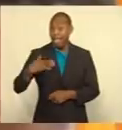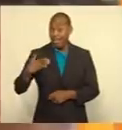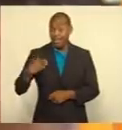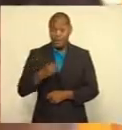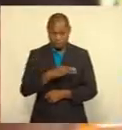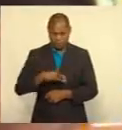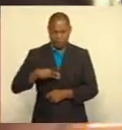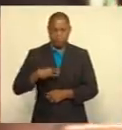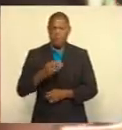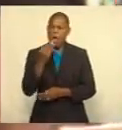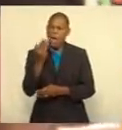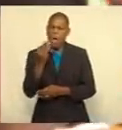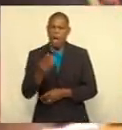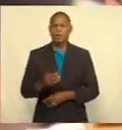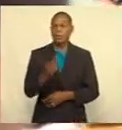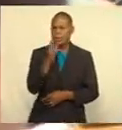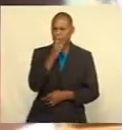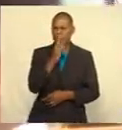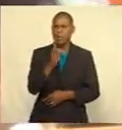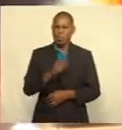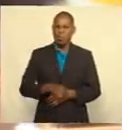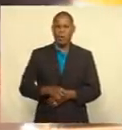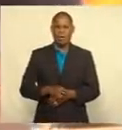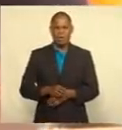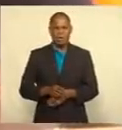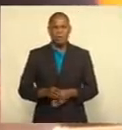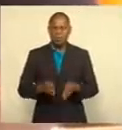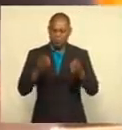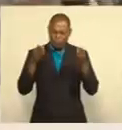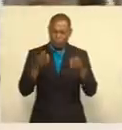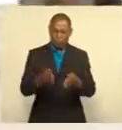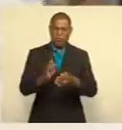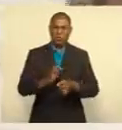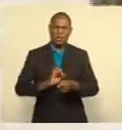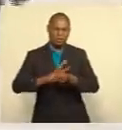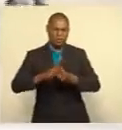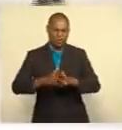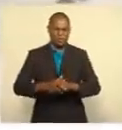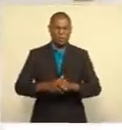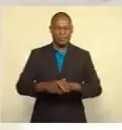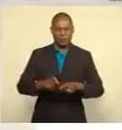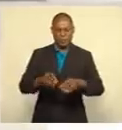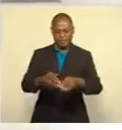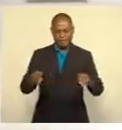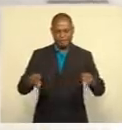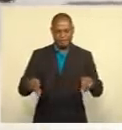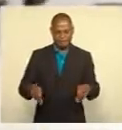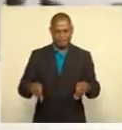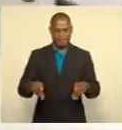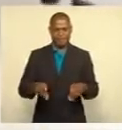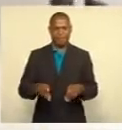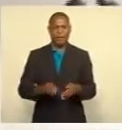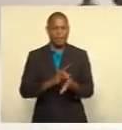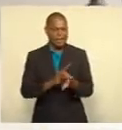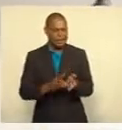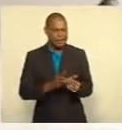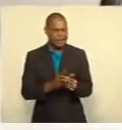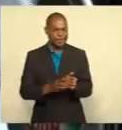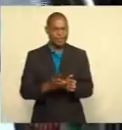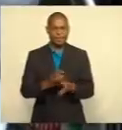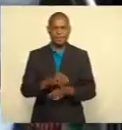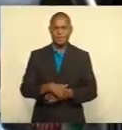public to continue to observe the COVID-19 safety measures to help contain the spread of the virus. Lina Rees, FBC